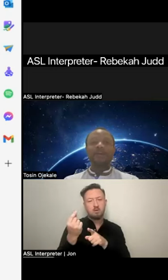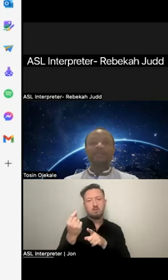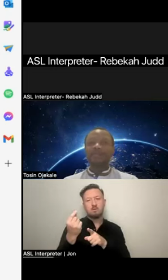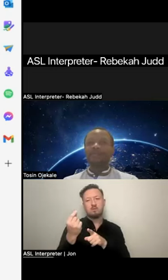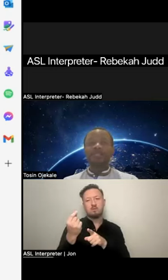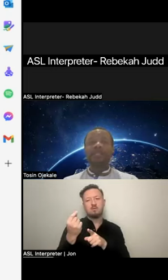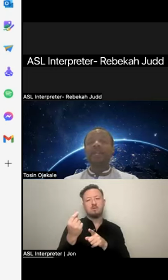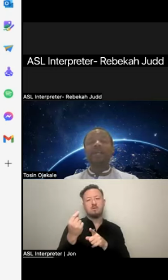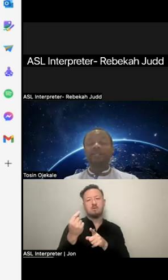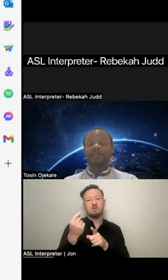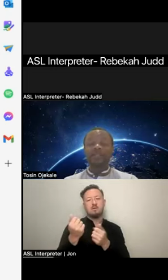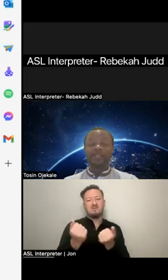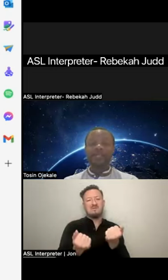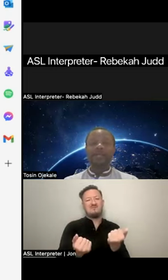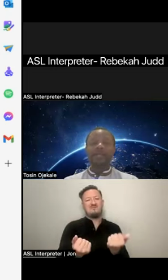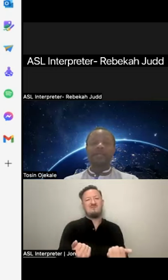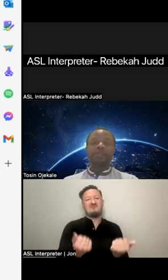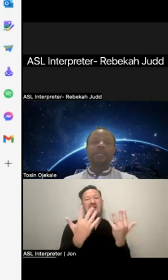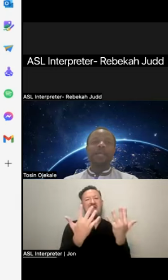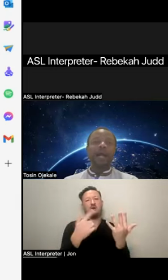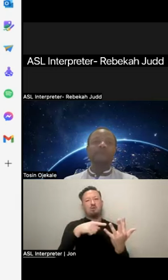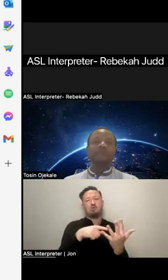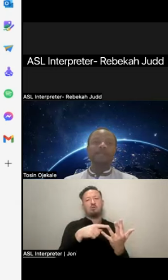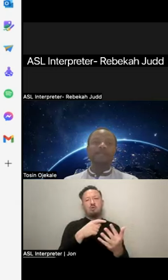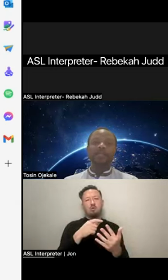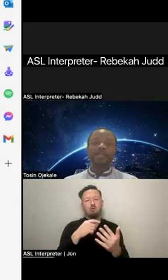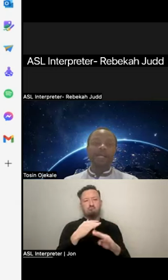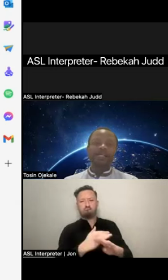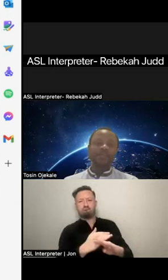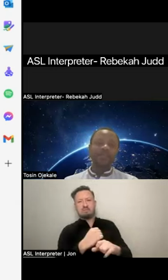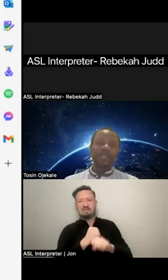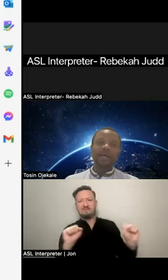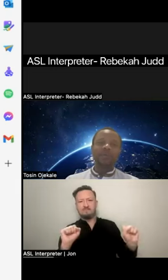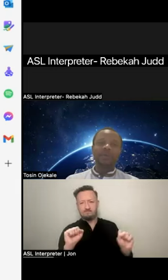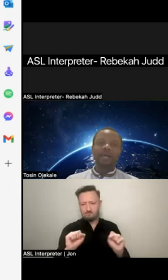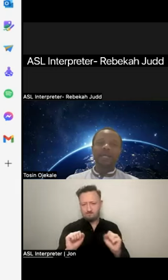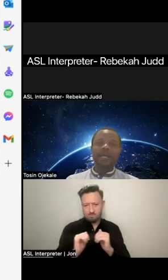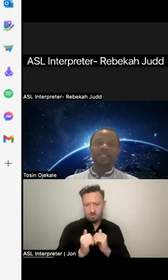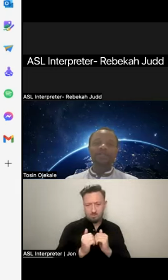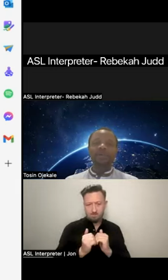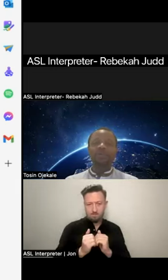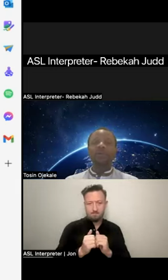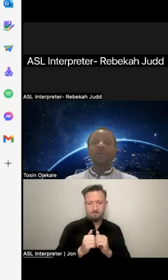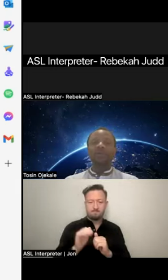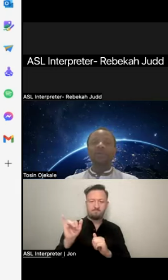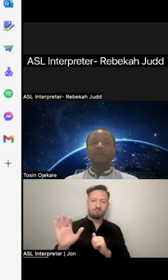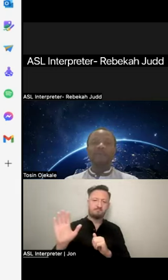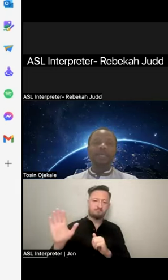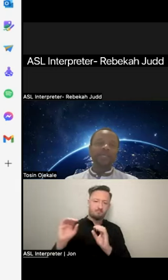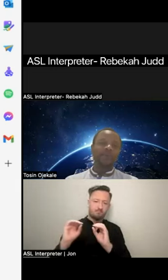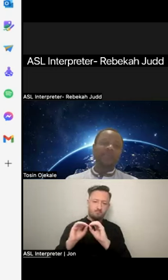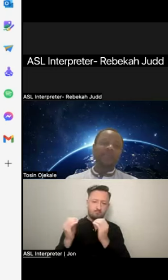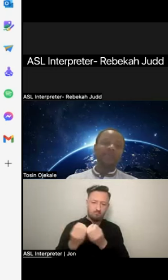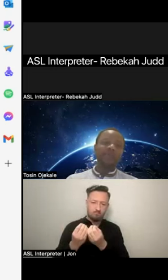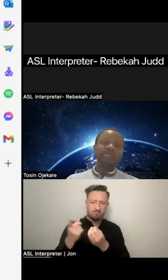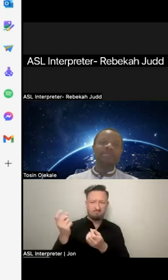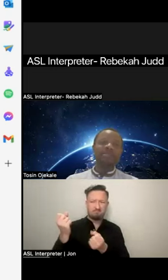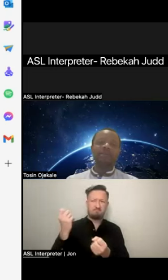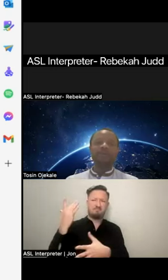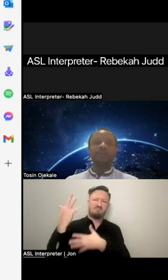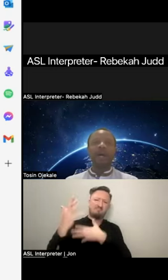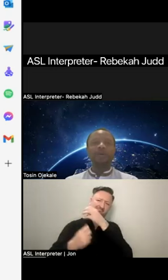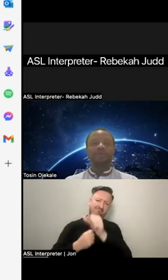fire safety, general safety. So they have specialists within their own organization who have years of experience